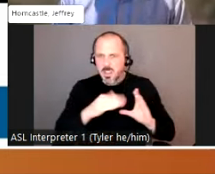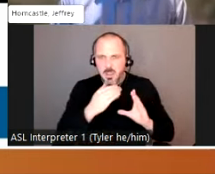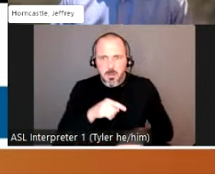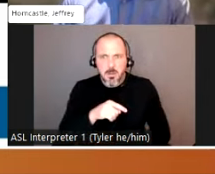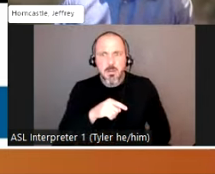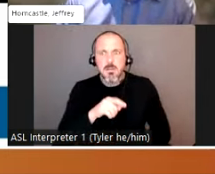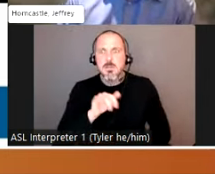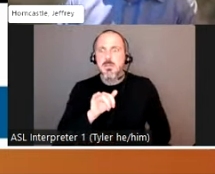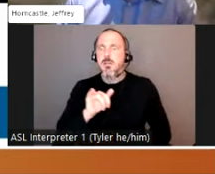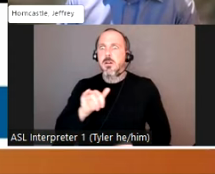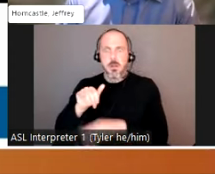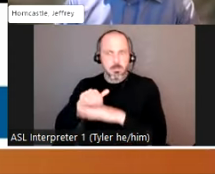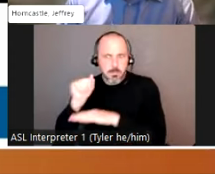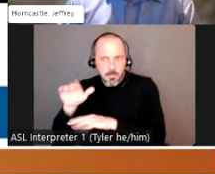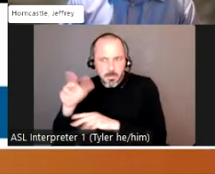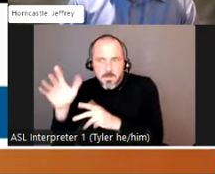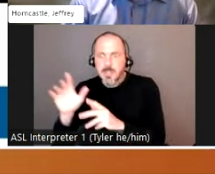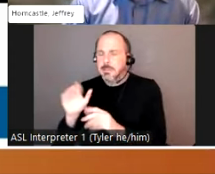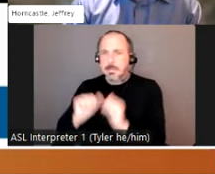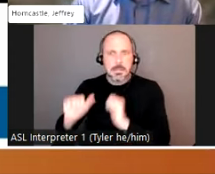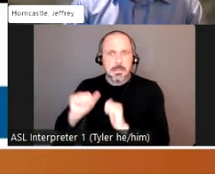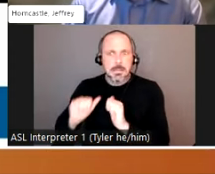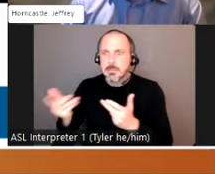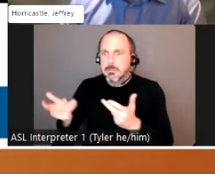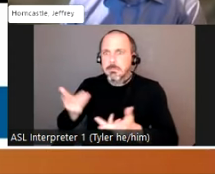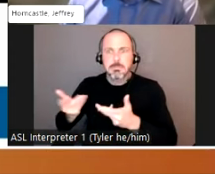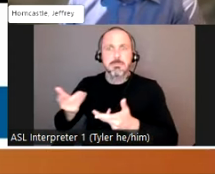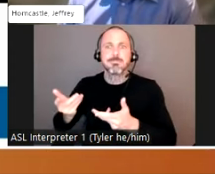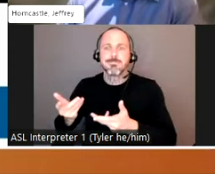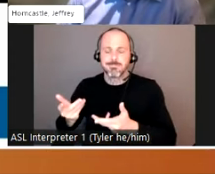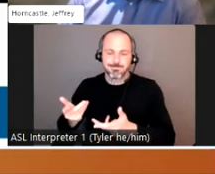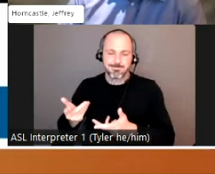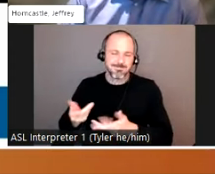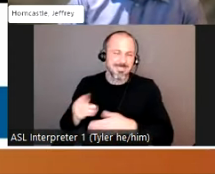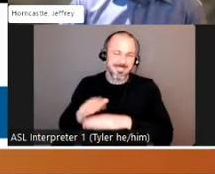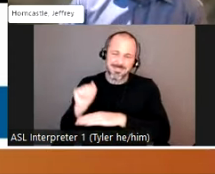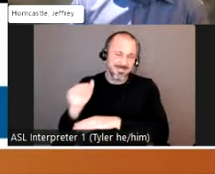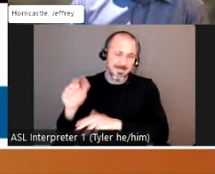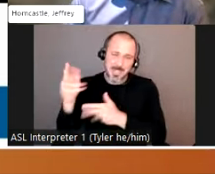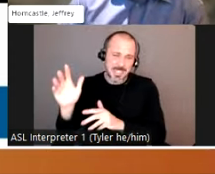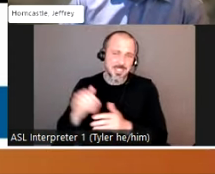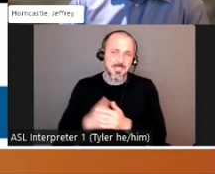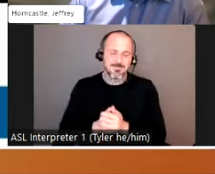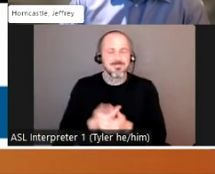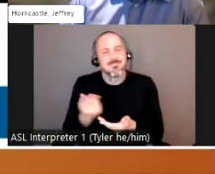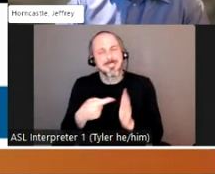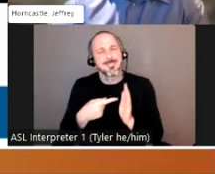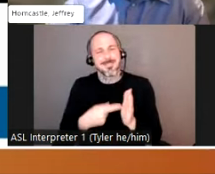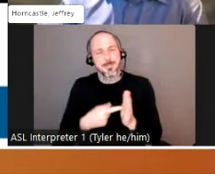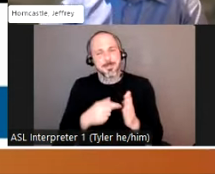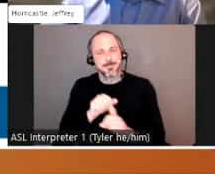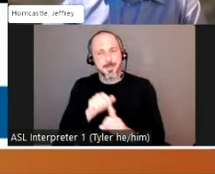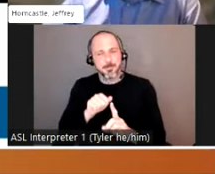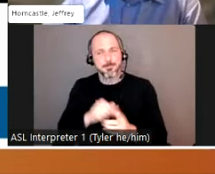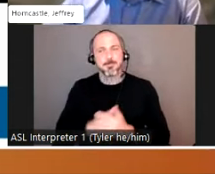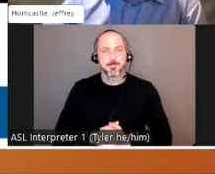package that they've sent to the criminals. So just something to keep an eye out on. There's also